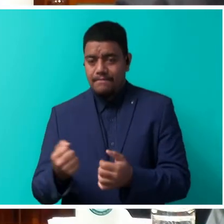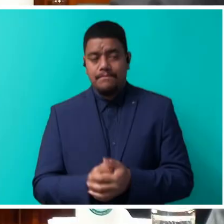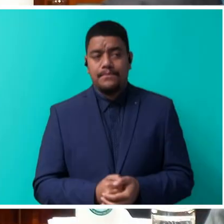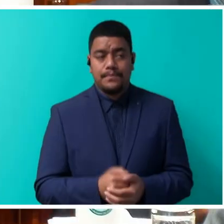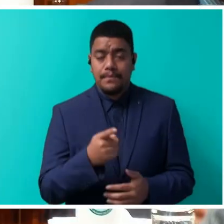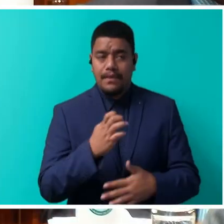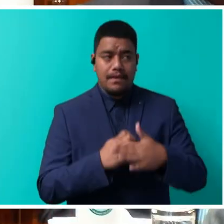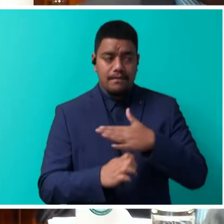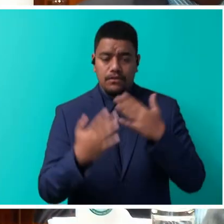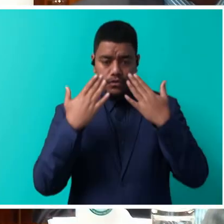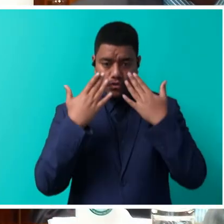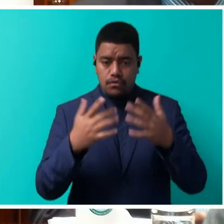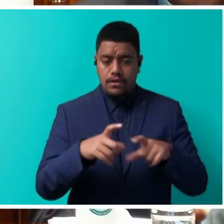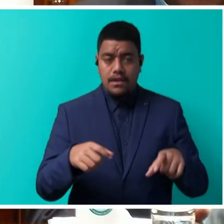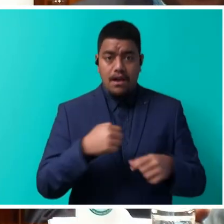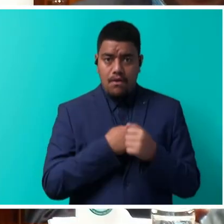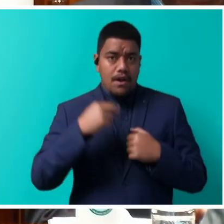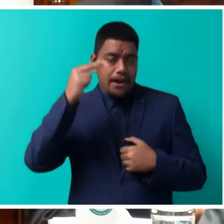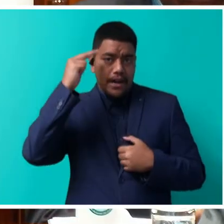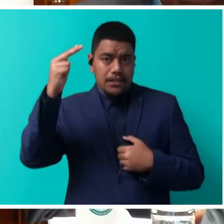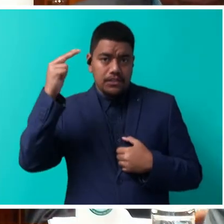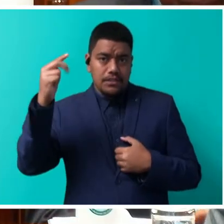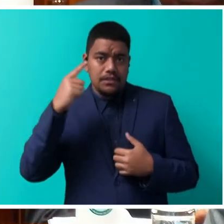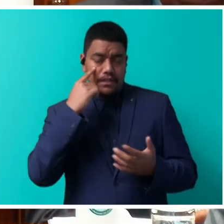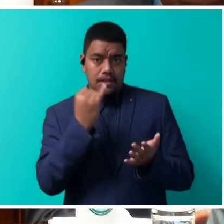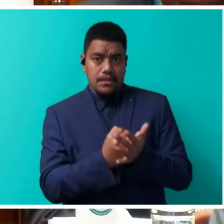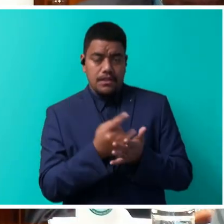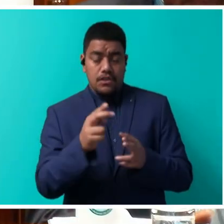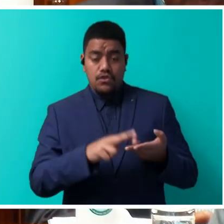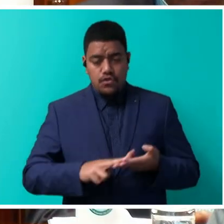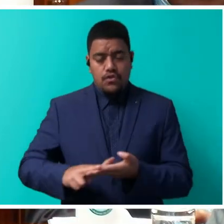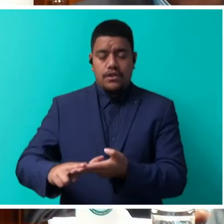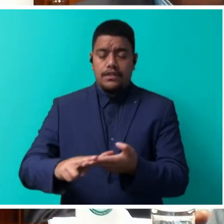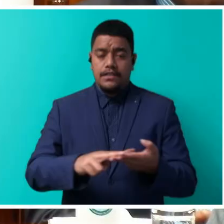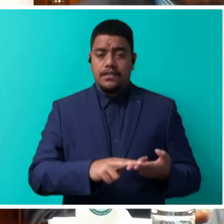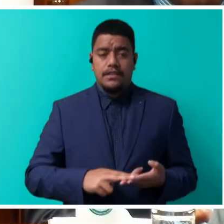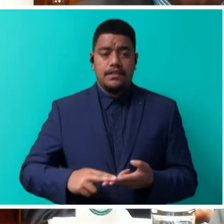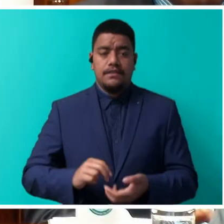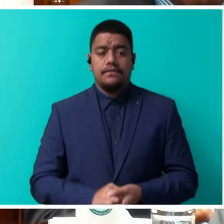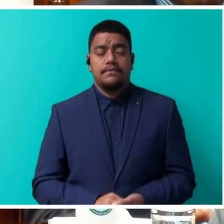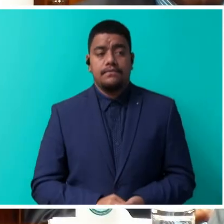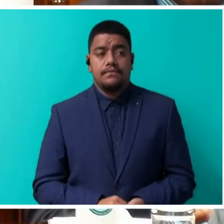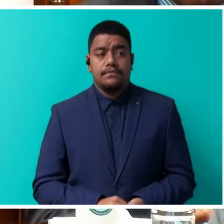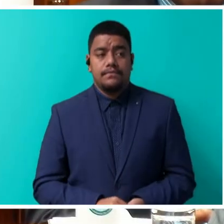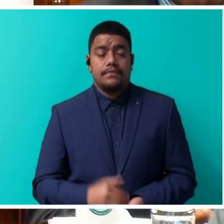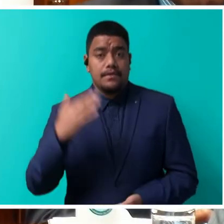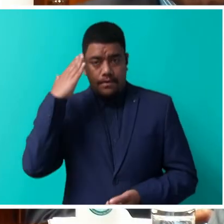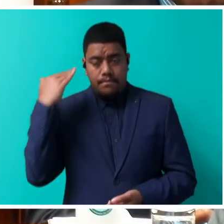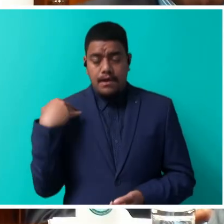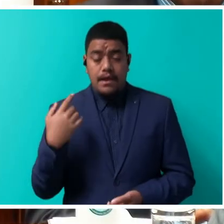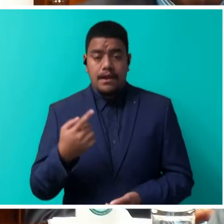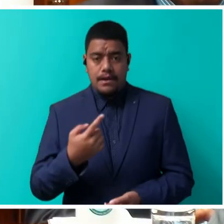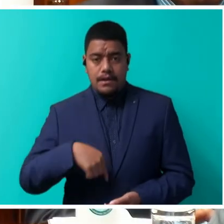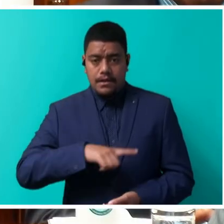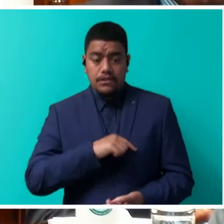event showcased our national identity, unity, and resilience, and reminded us of the strength of